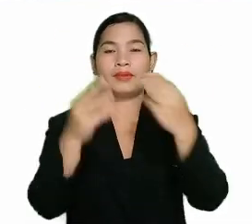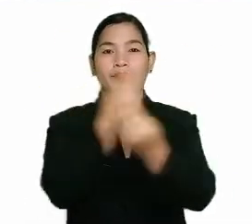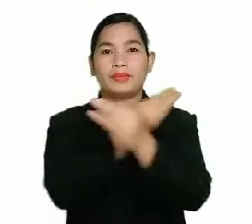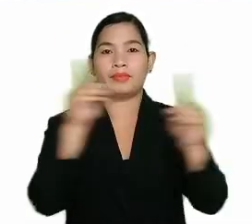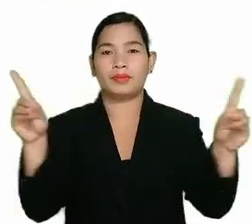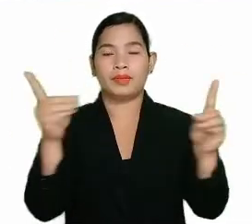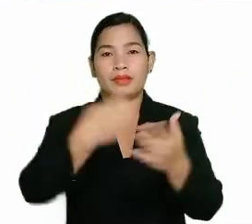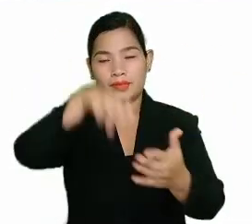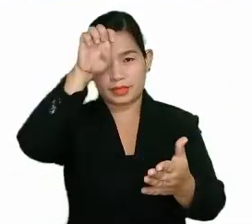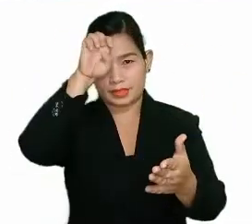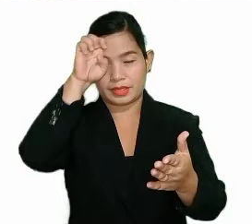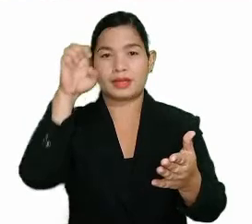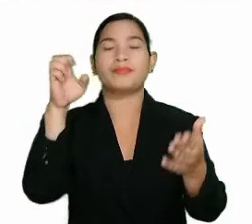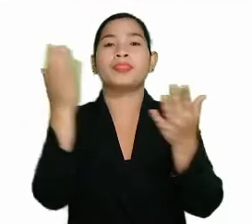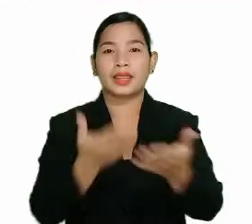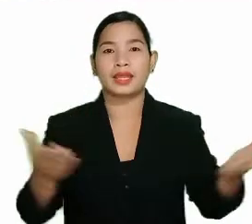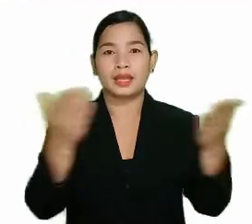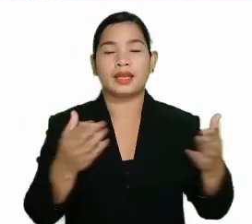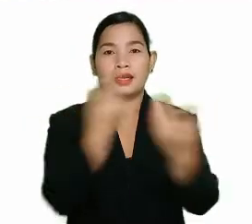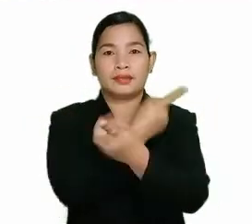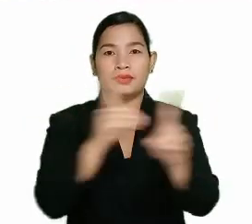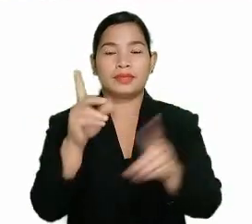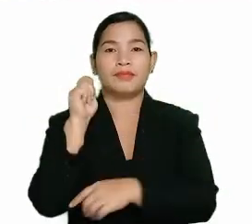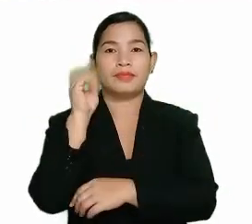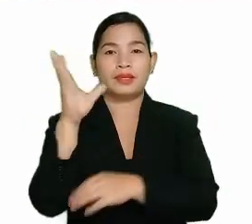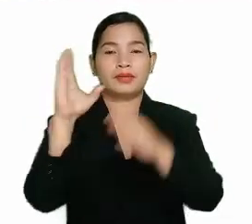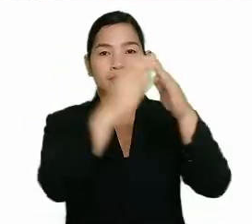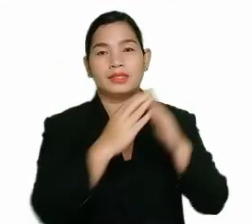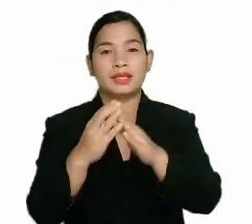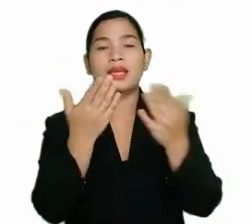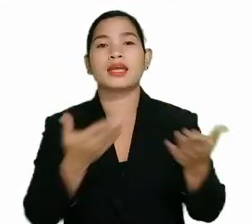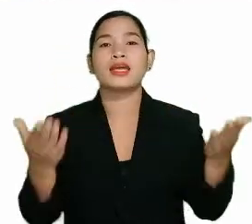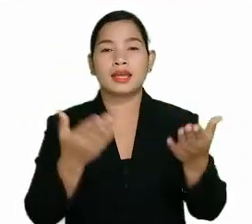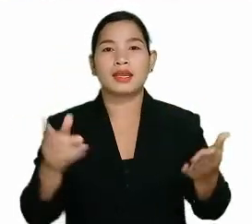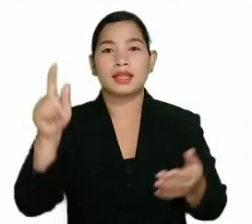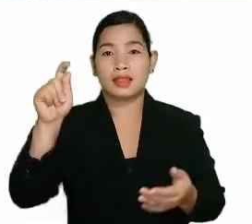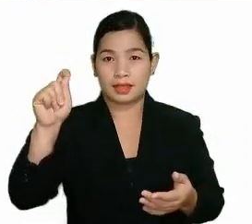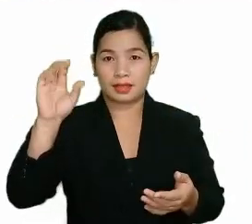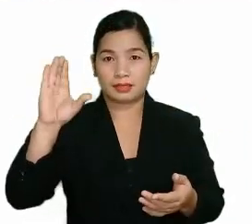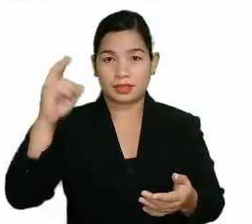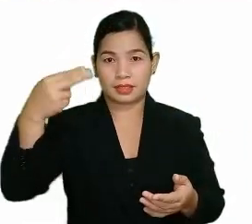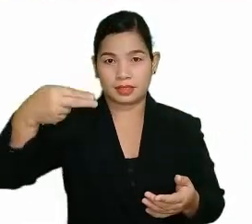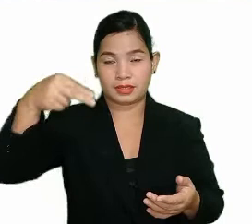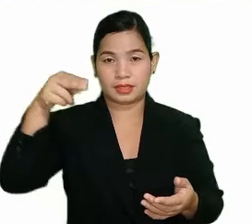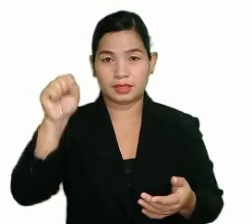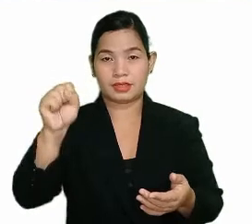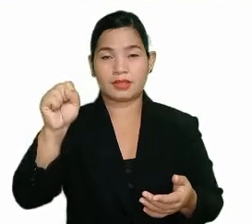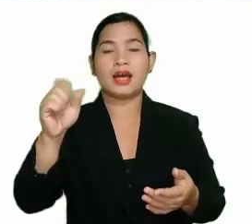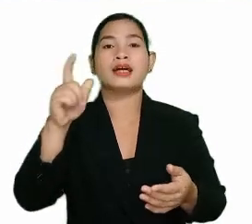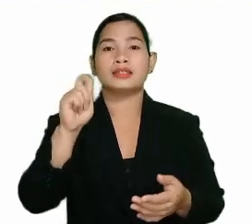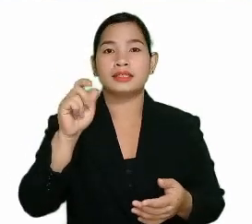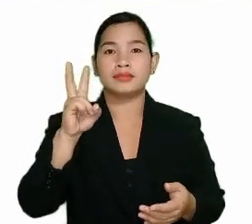the Department of Education from the Division of Tagum City right here in Tagum City National High